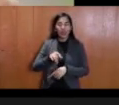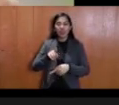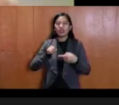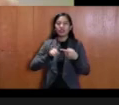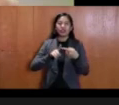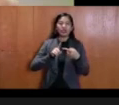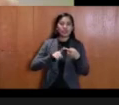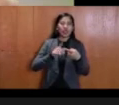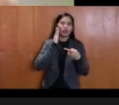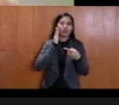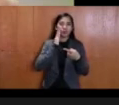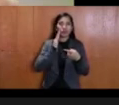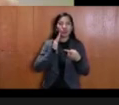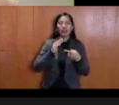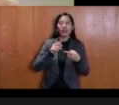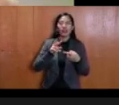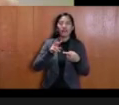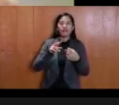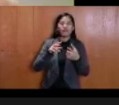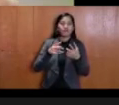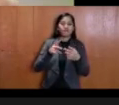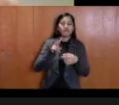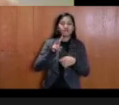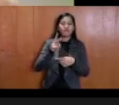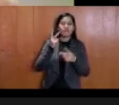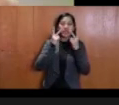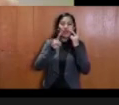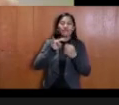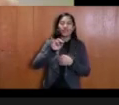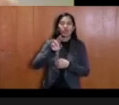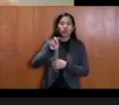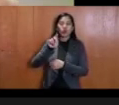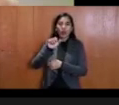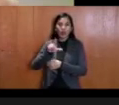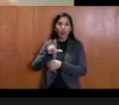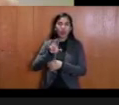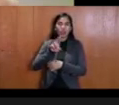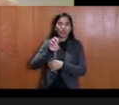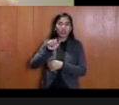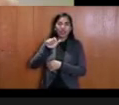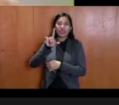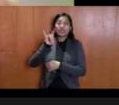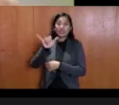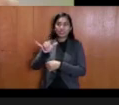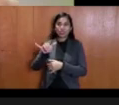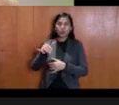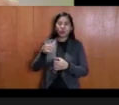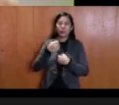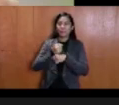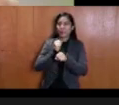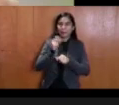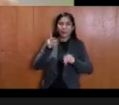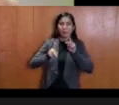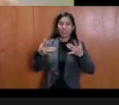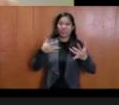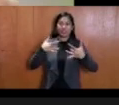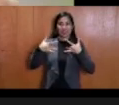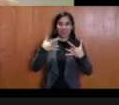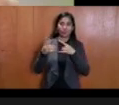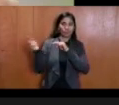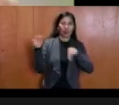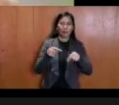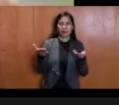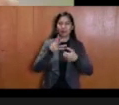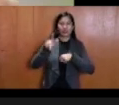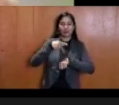and the like, in order to excite the visitors, most especially those who have not yet visited the country, the Philippines,